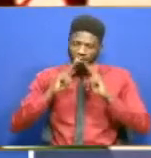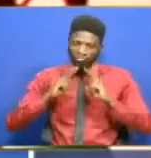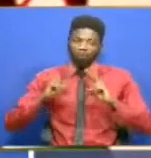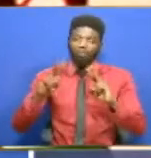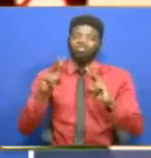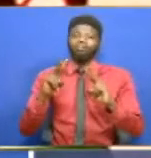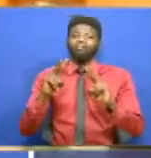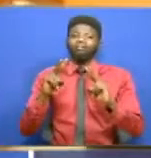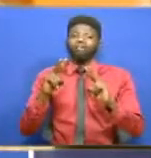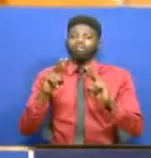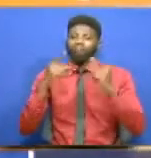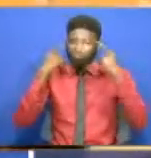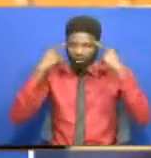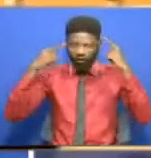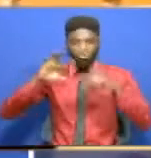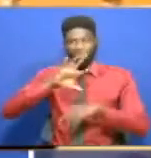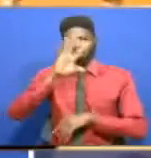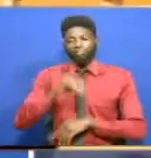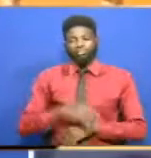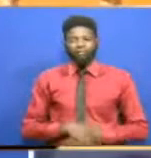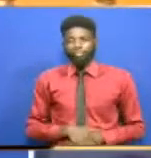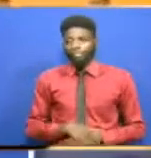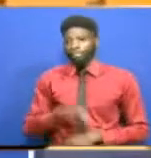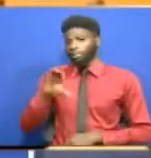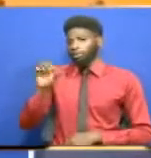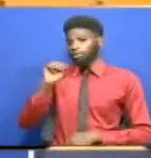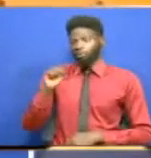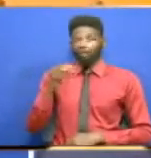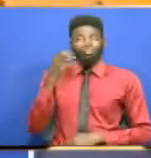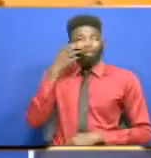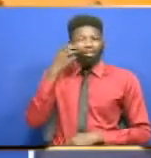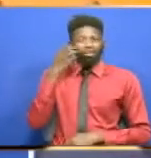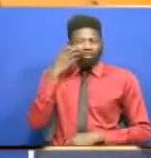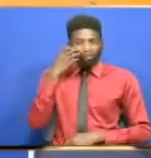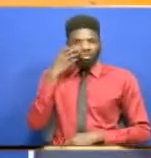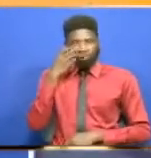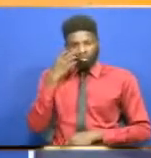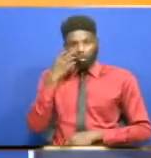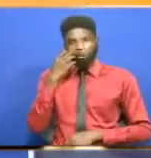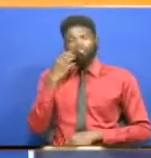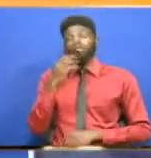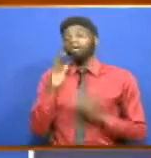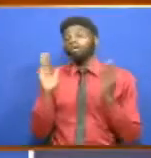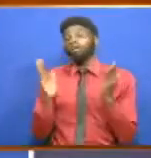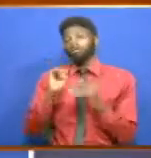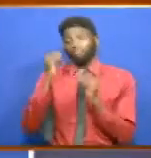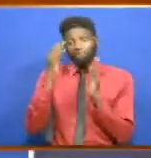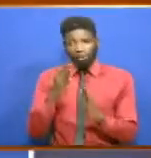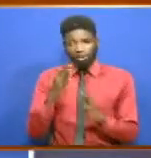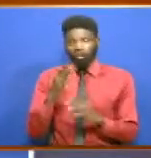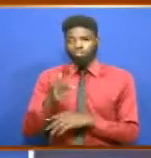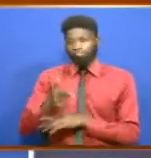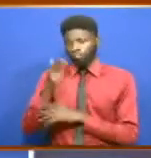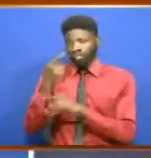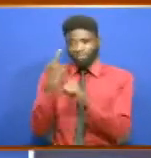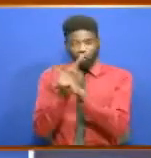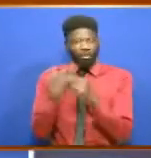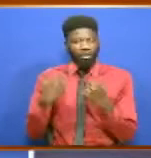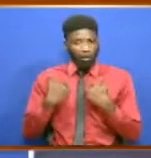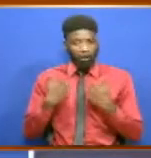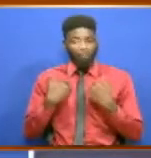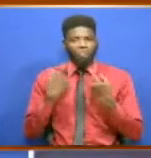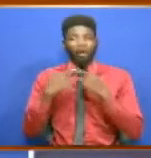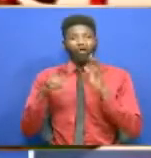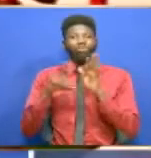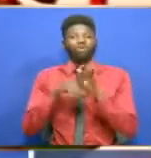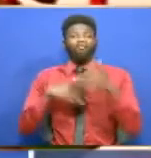prosperous Africa. Waziri Matiang'i alitoa fursa hiyo kuwahimiza Wakenya walio na silaha kinyume cha sheria kuzisalimisha wakati huu